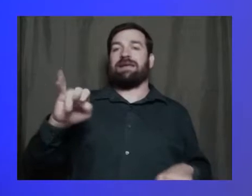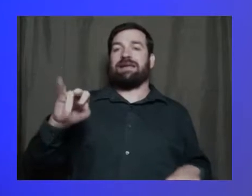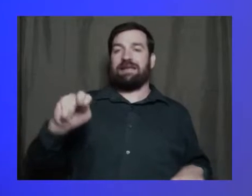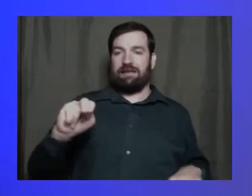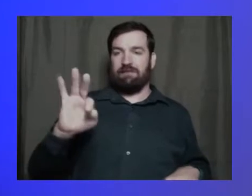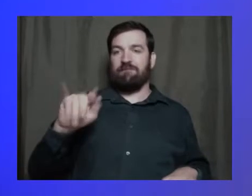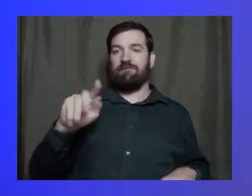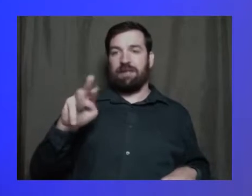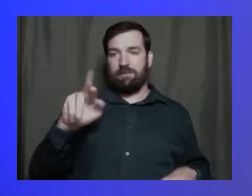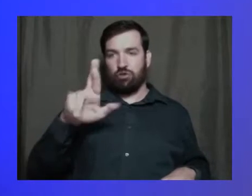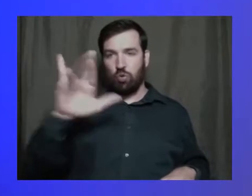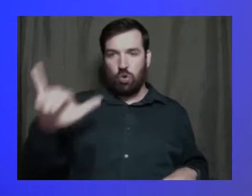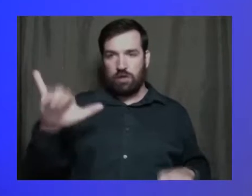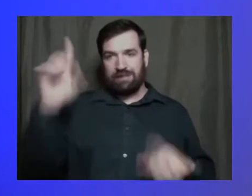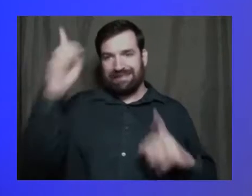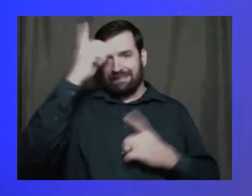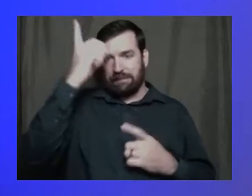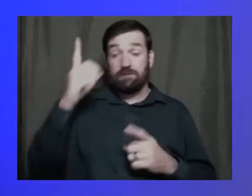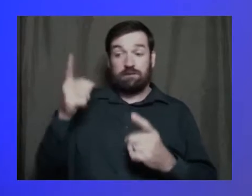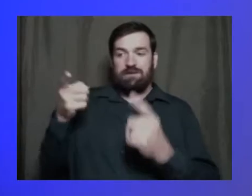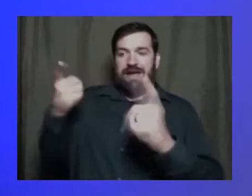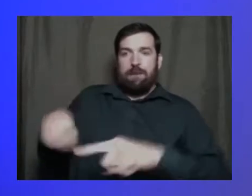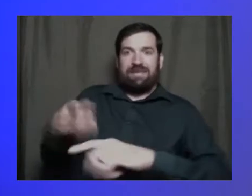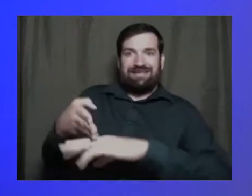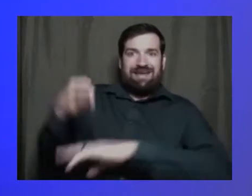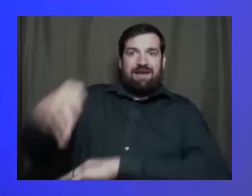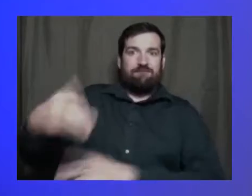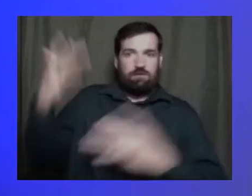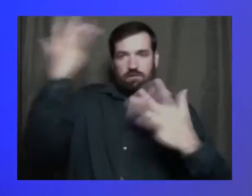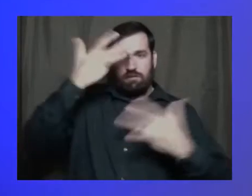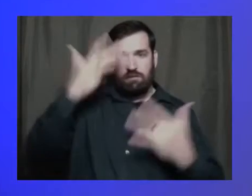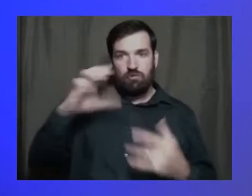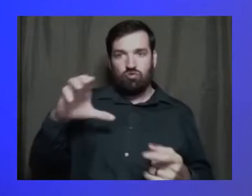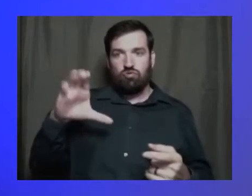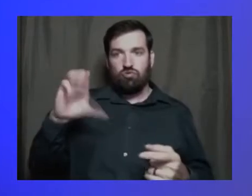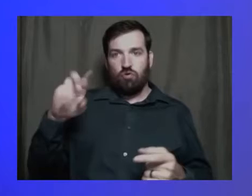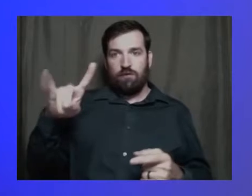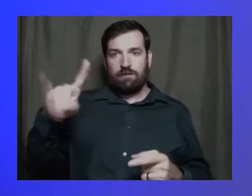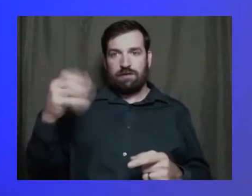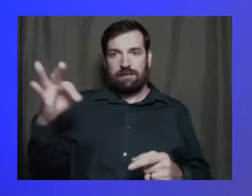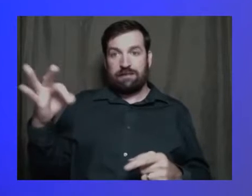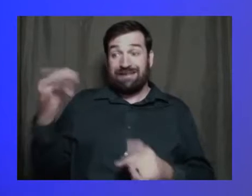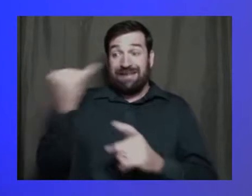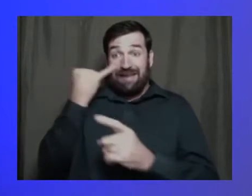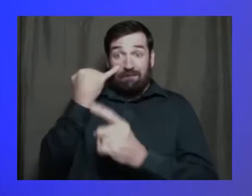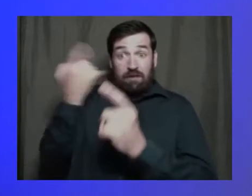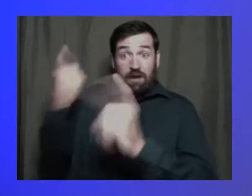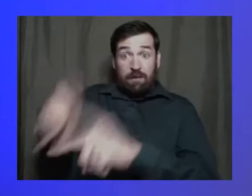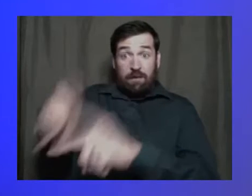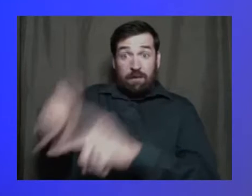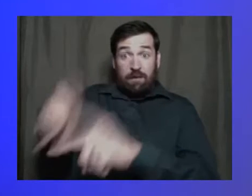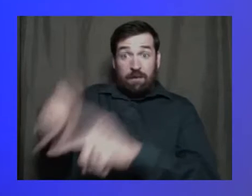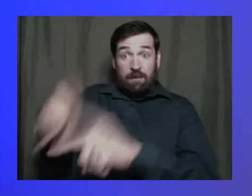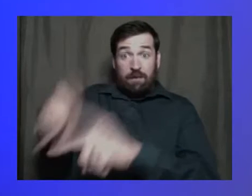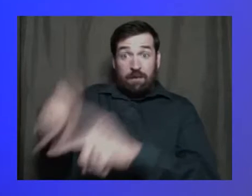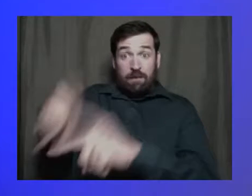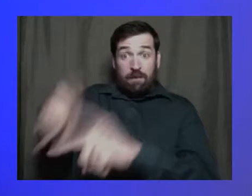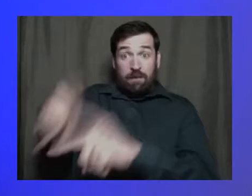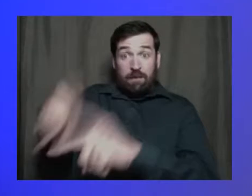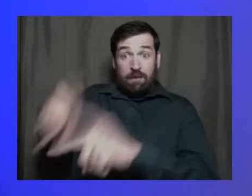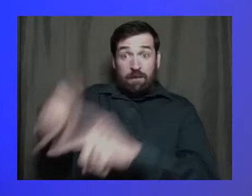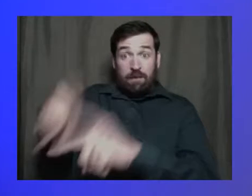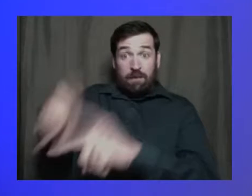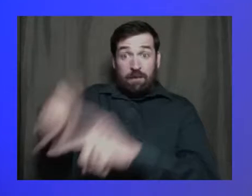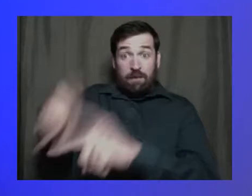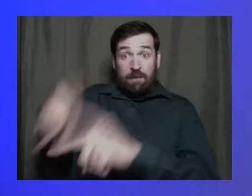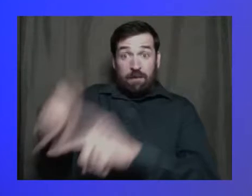that occurs in children after COVID-19. And in that case, cardiac complications are high in those children, and they are significantly